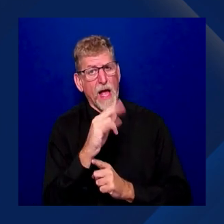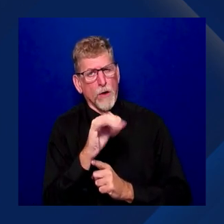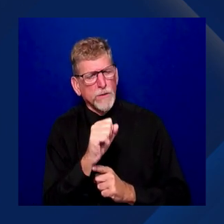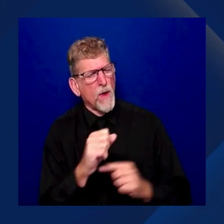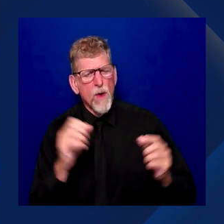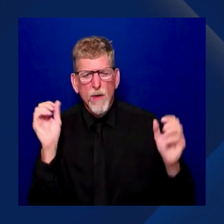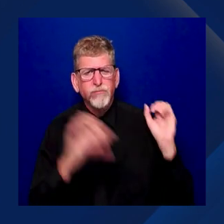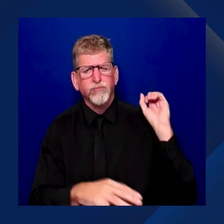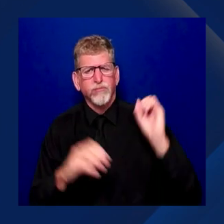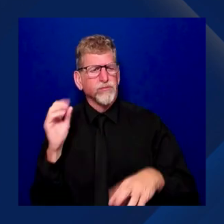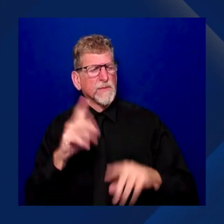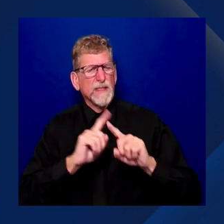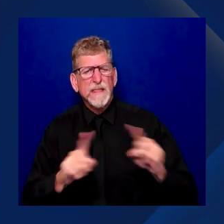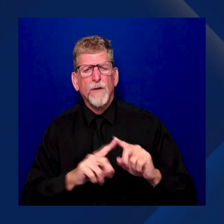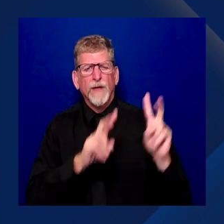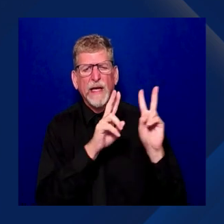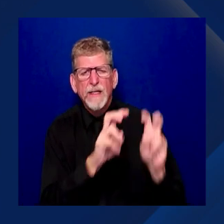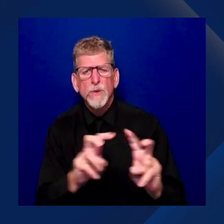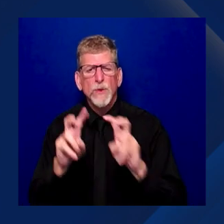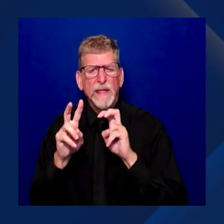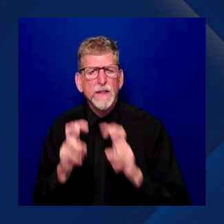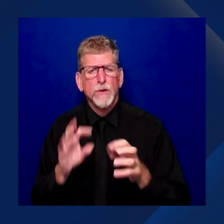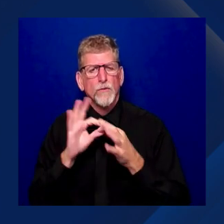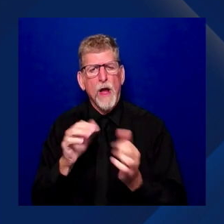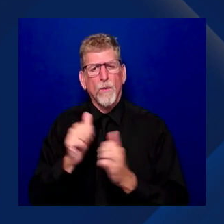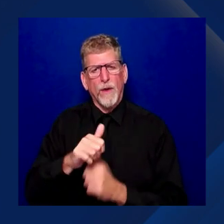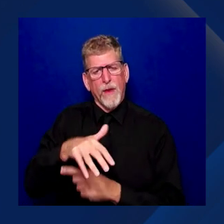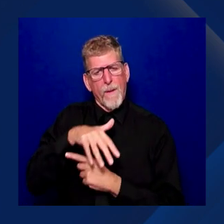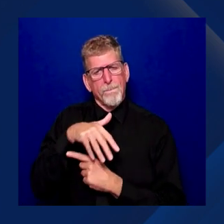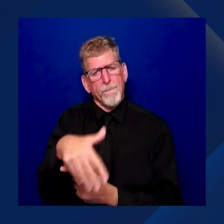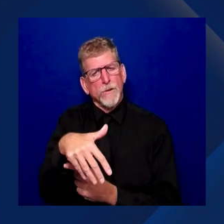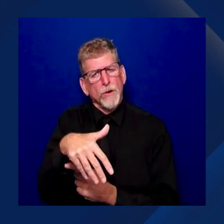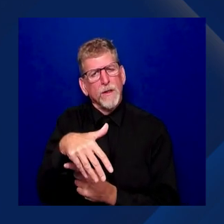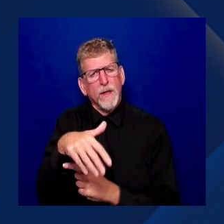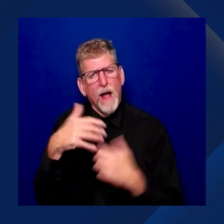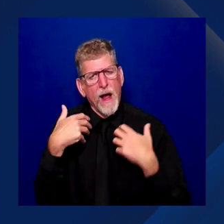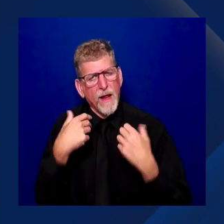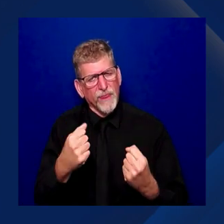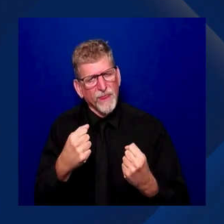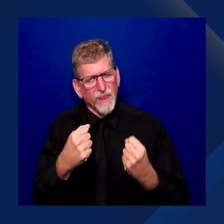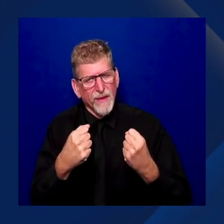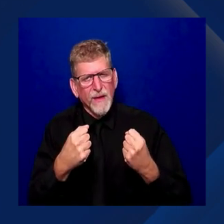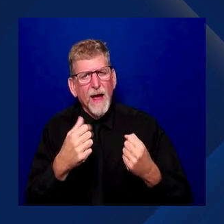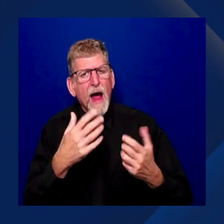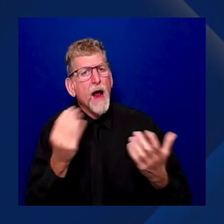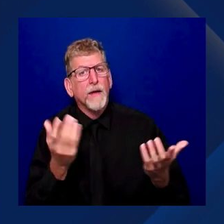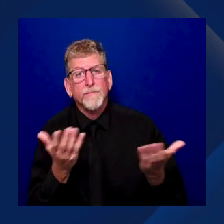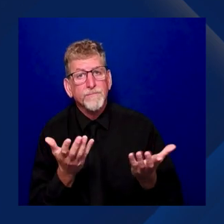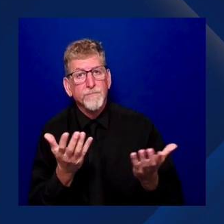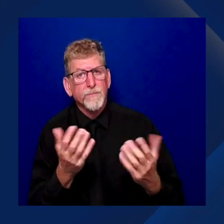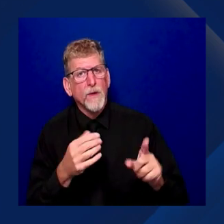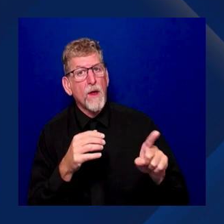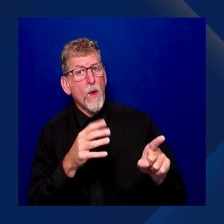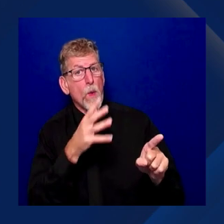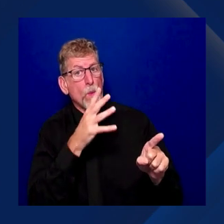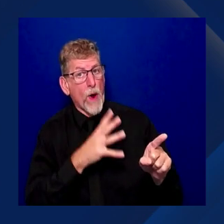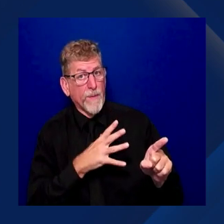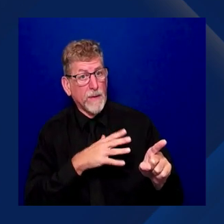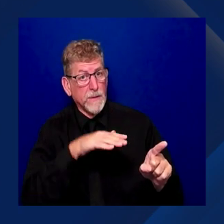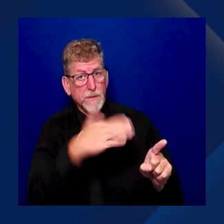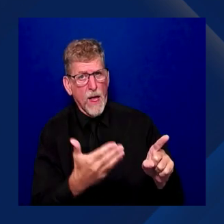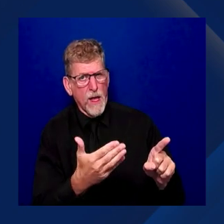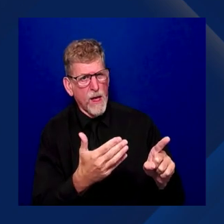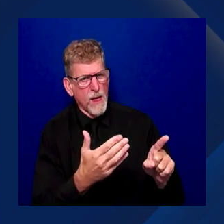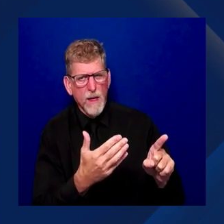most importantly, the issue of women dying during childbirth, to our nation's forefront. As Senator, she introduced the